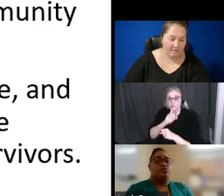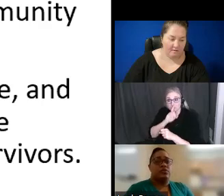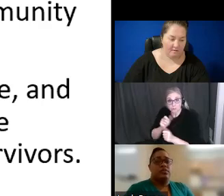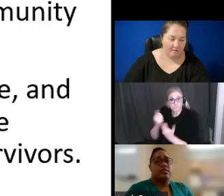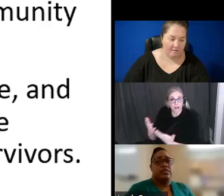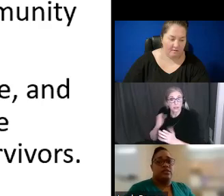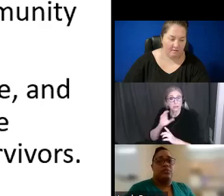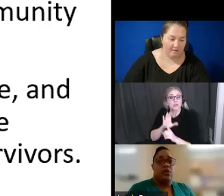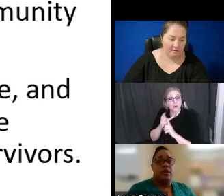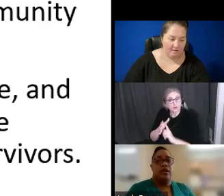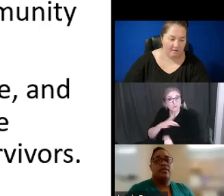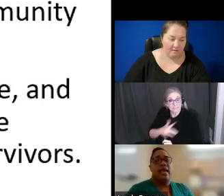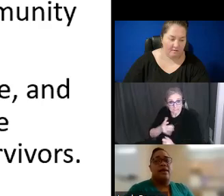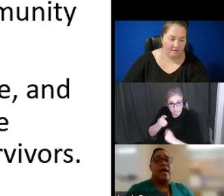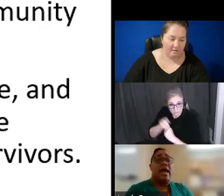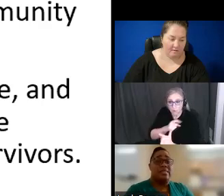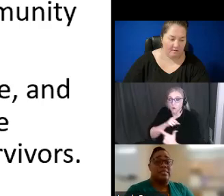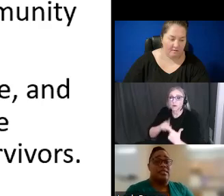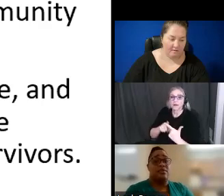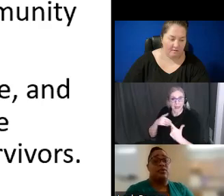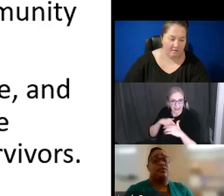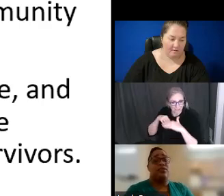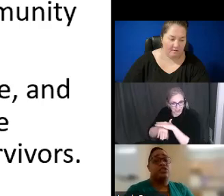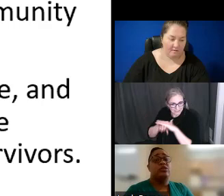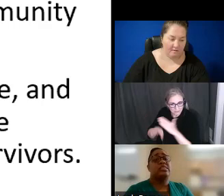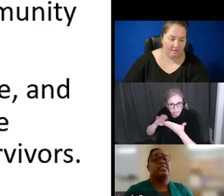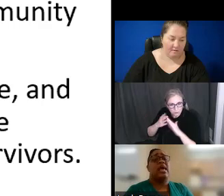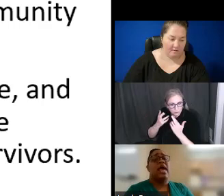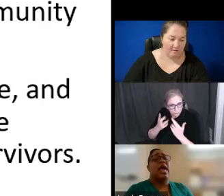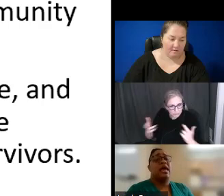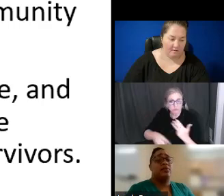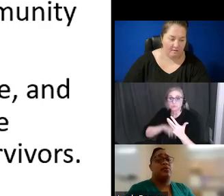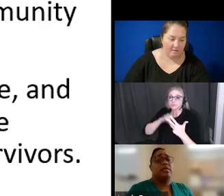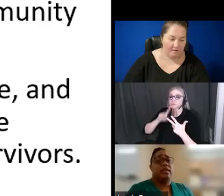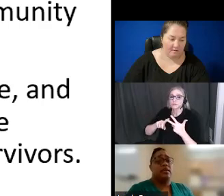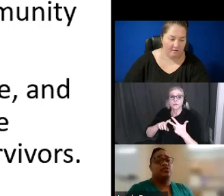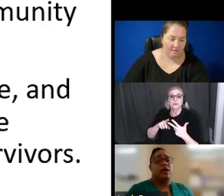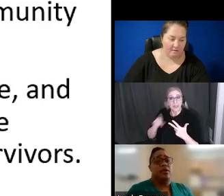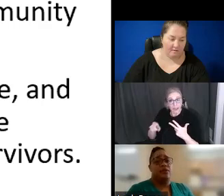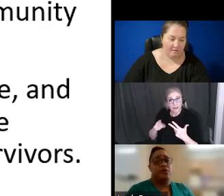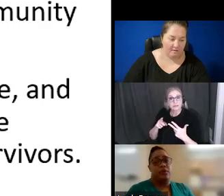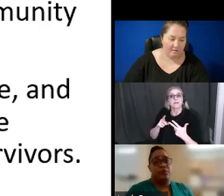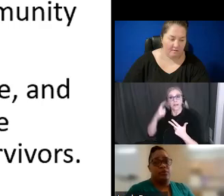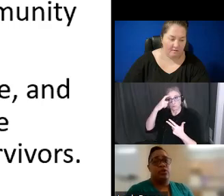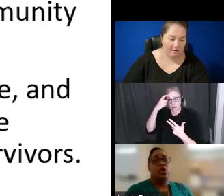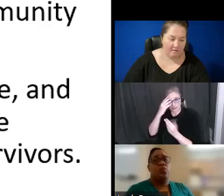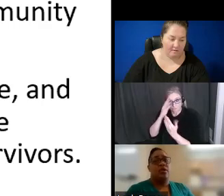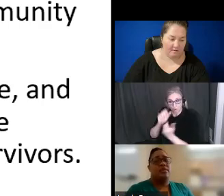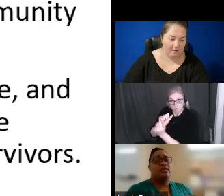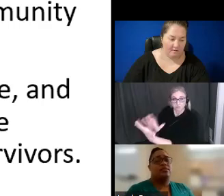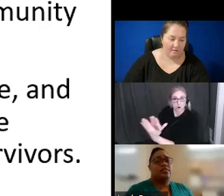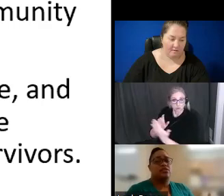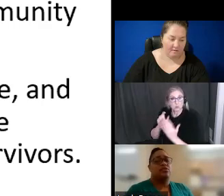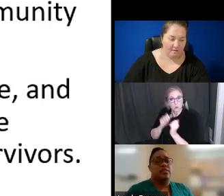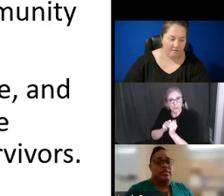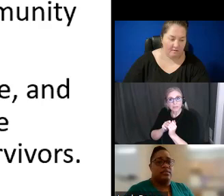providing culturally sensitive support. They have access to community resources, and we're taking a trauma-informed approach with